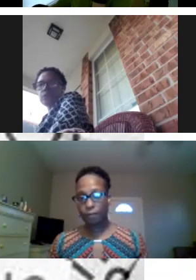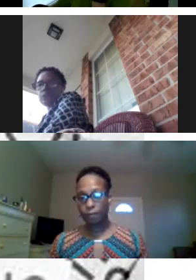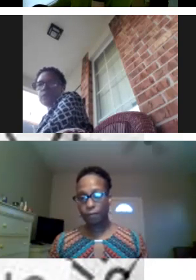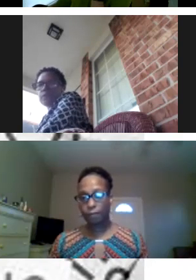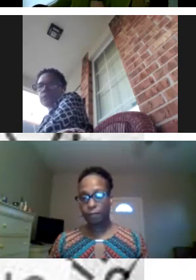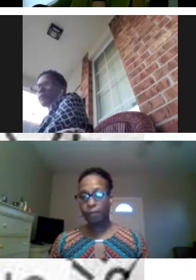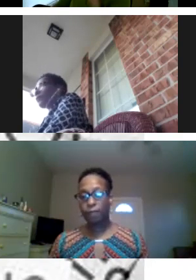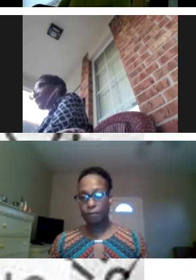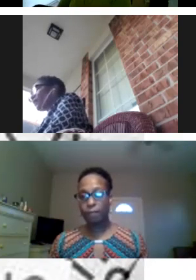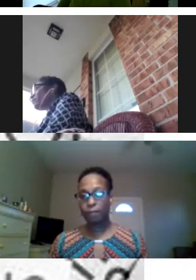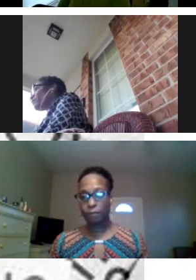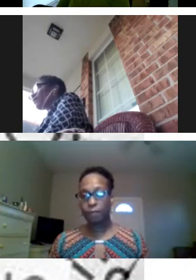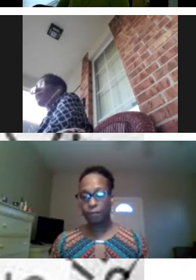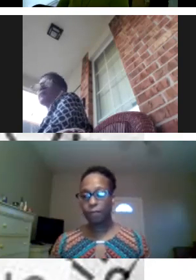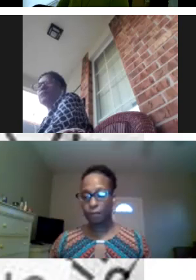after that.